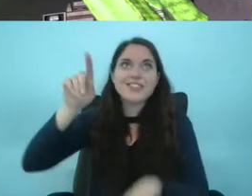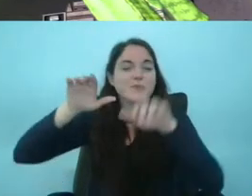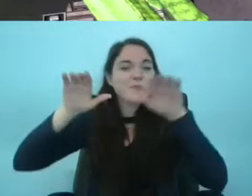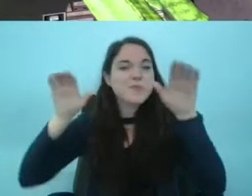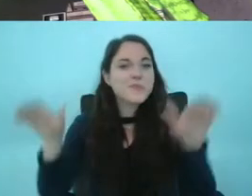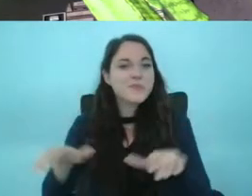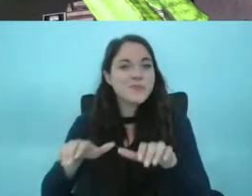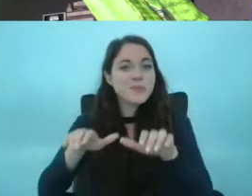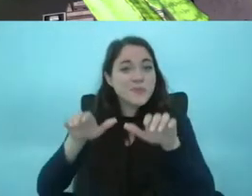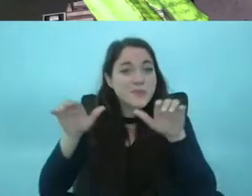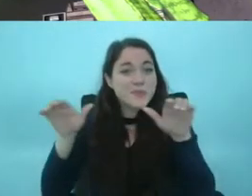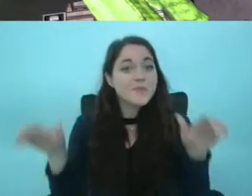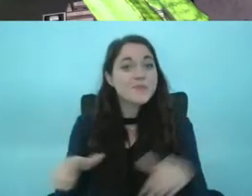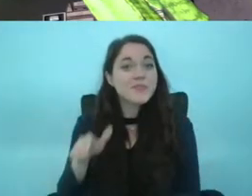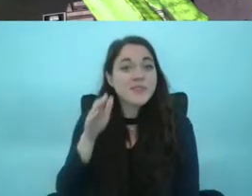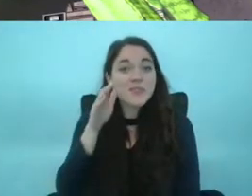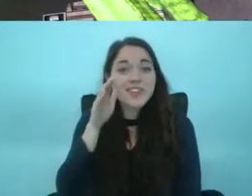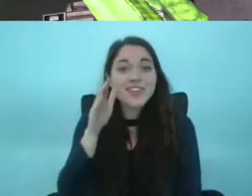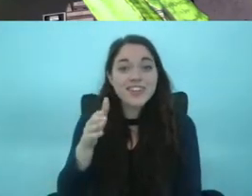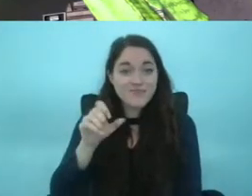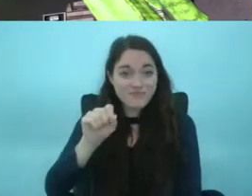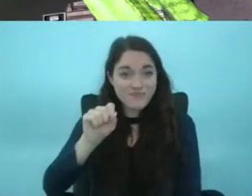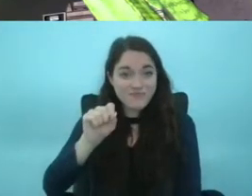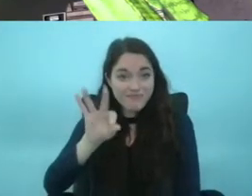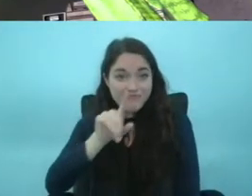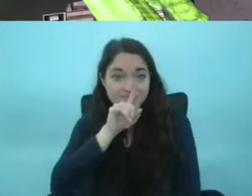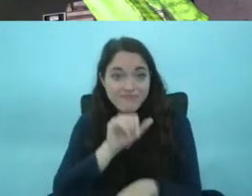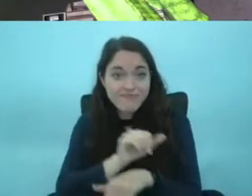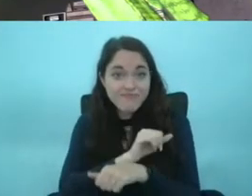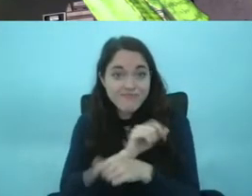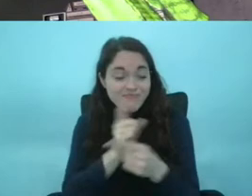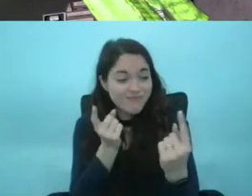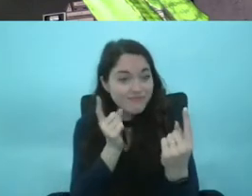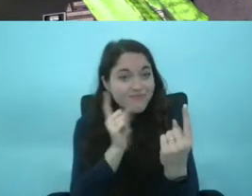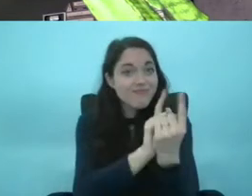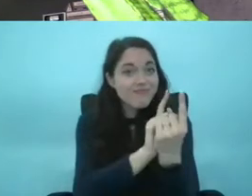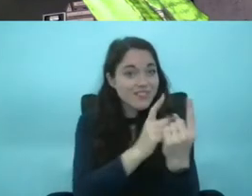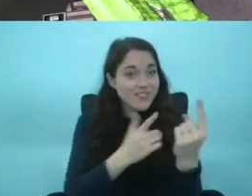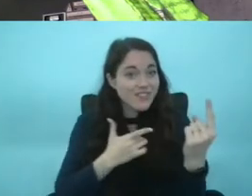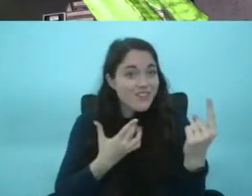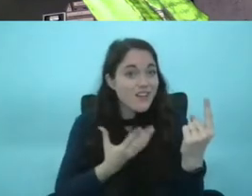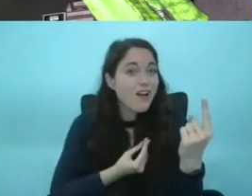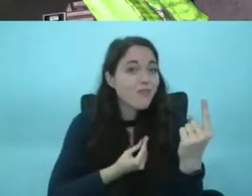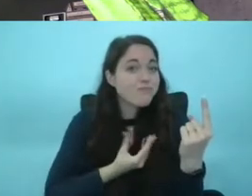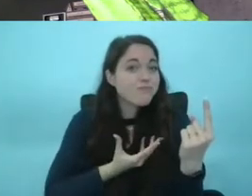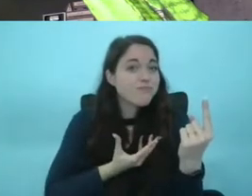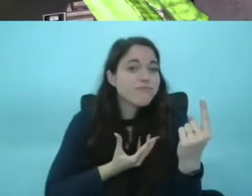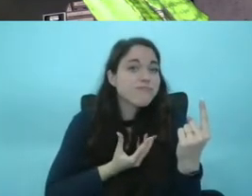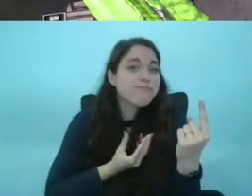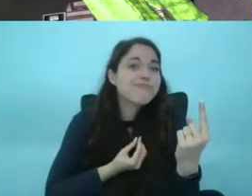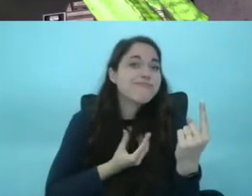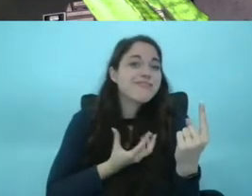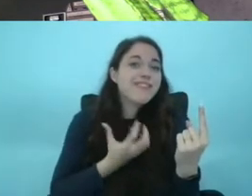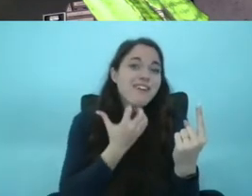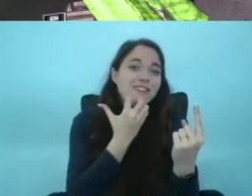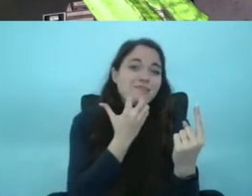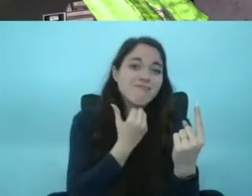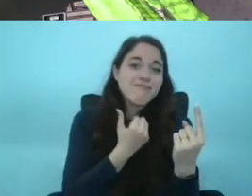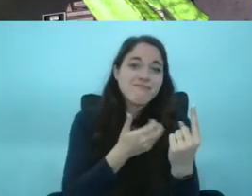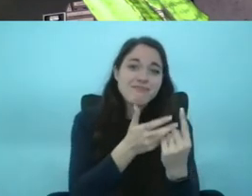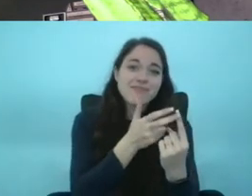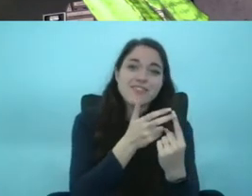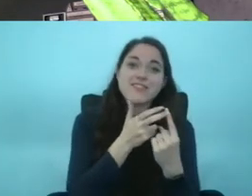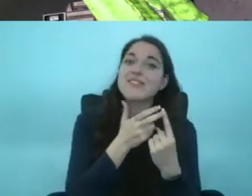And if you find a love that's tender, if you find someone who's true, thank